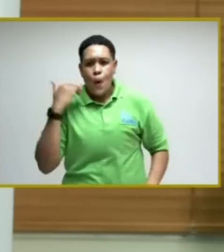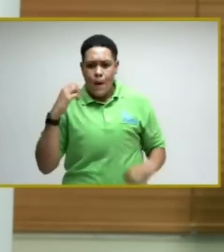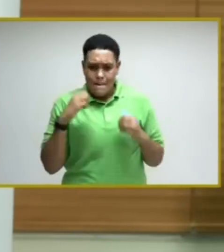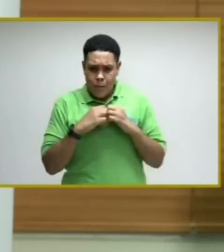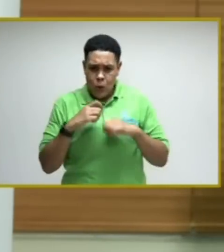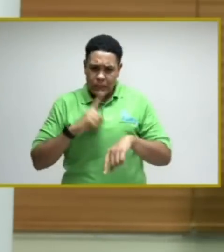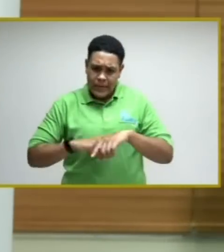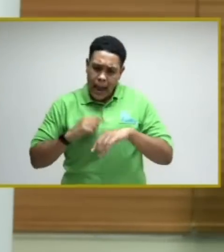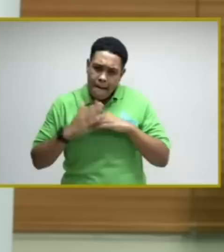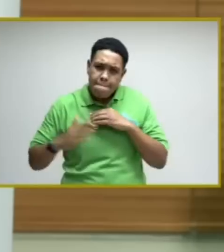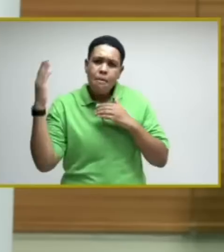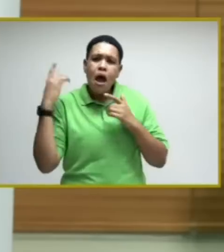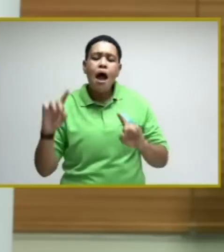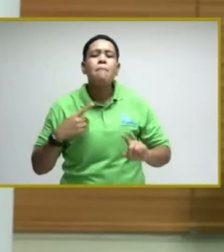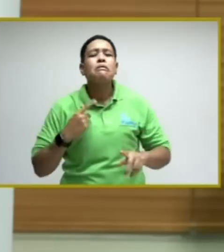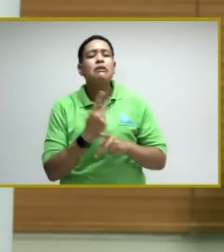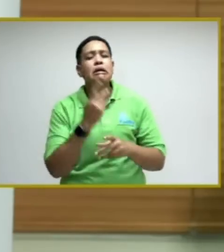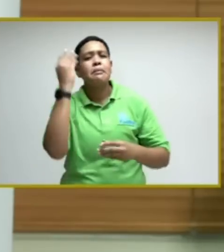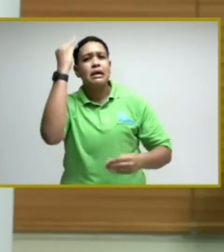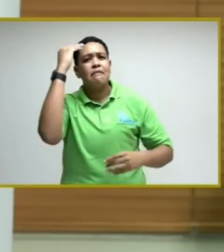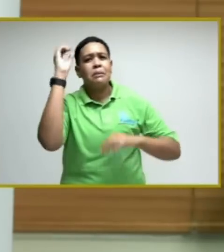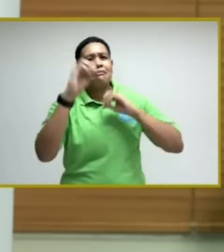keep you informed as it relates to